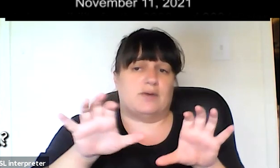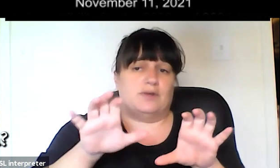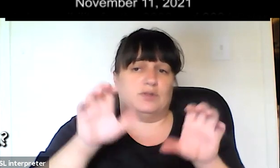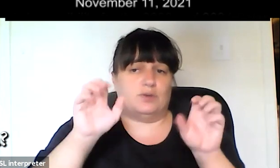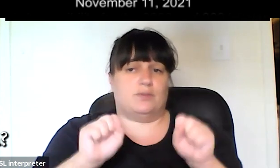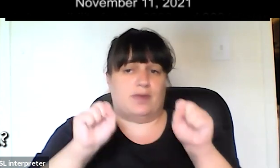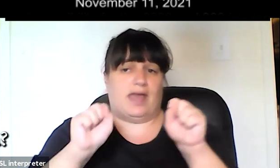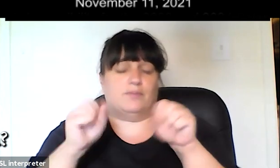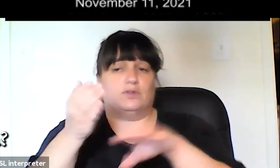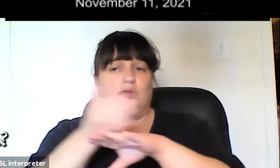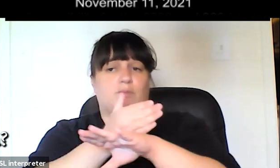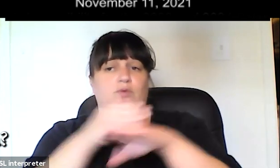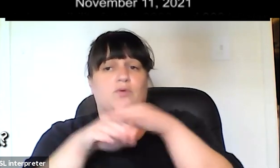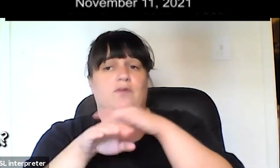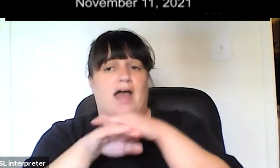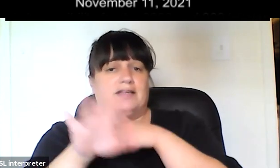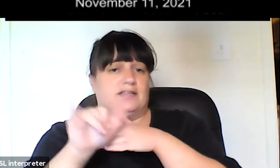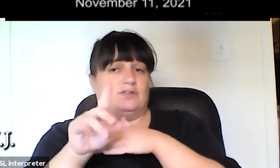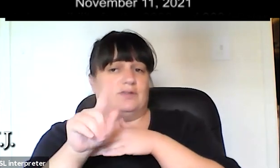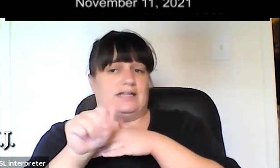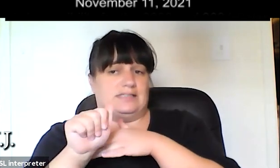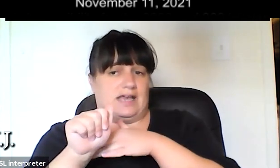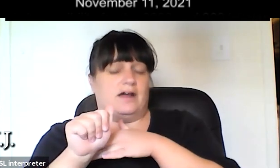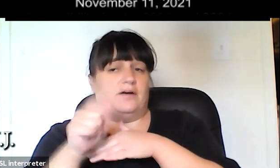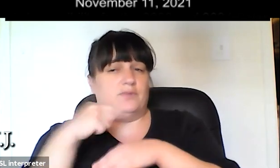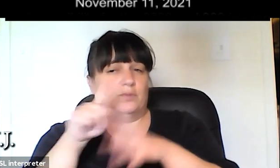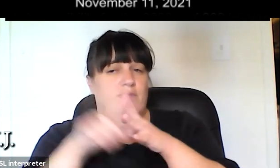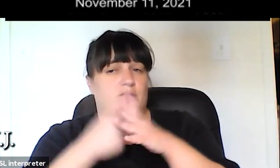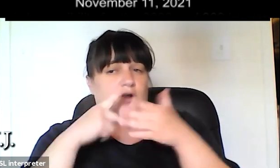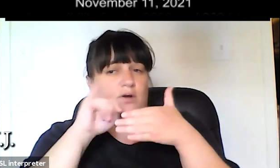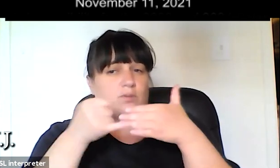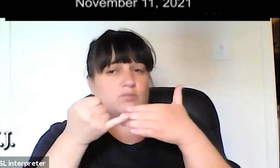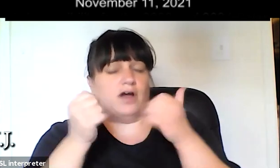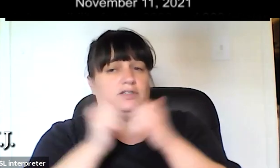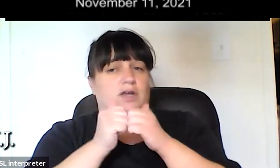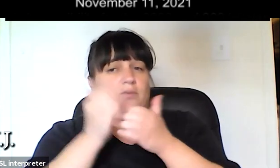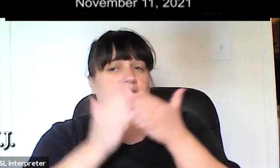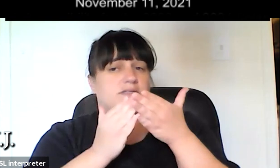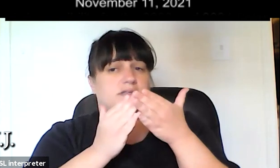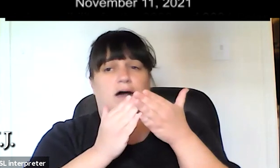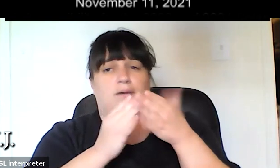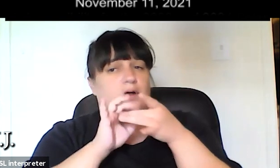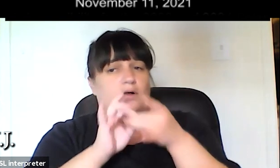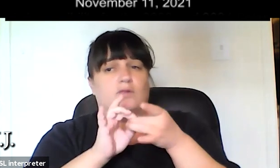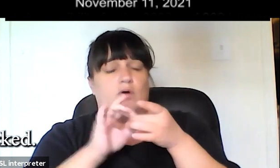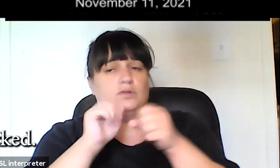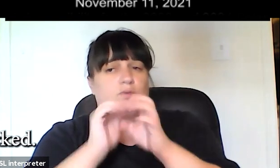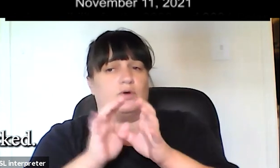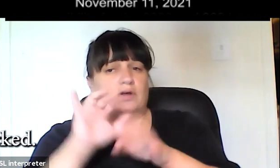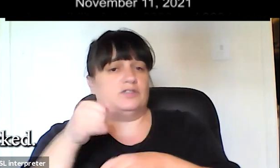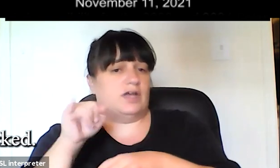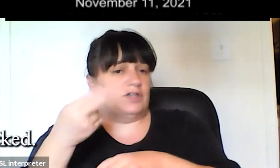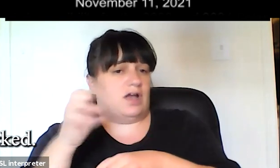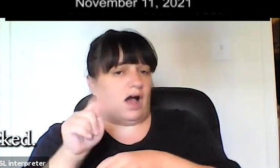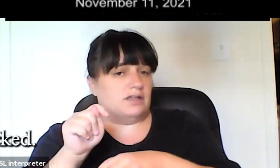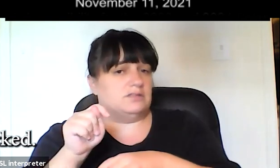to really improve access to that data? So we started a project with some very close colleagues as well, JJ Hunt and